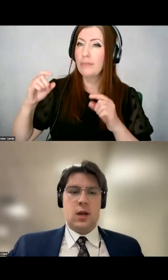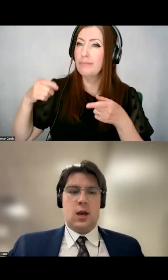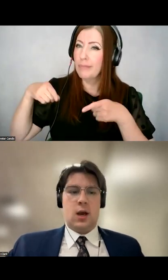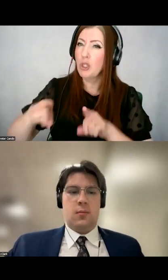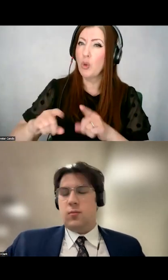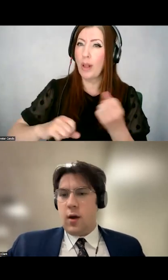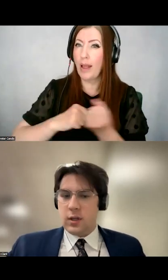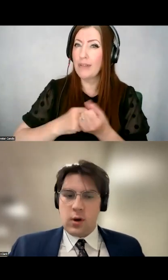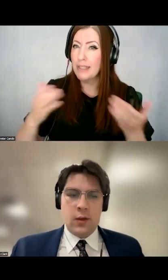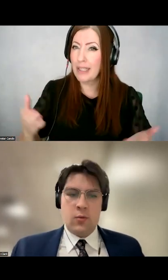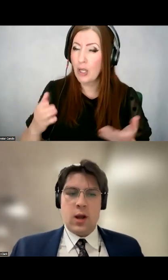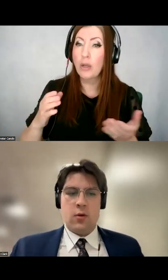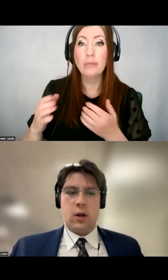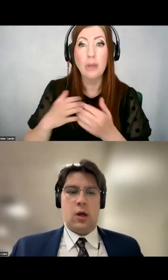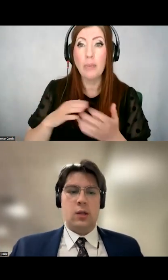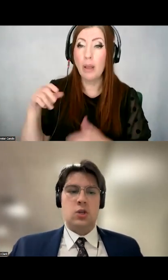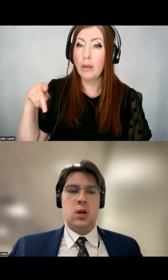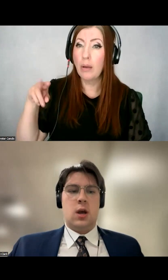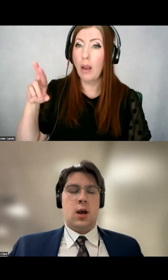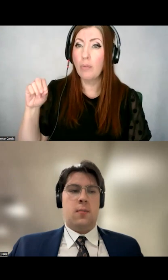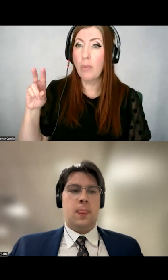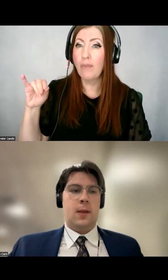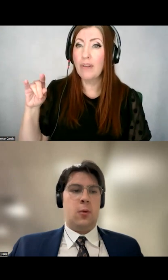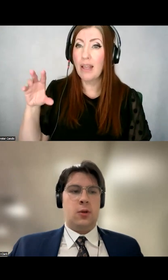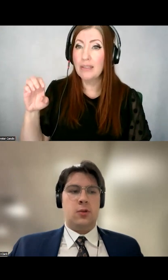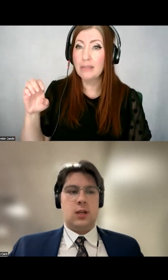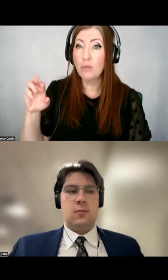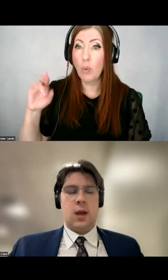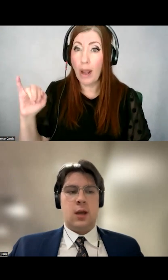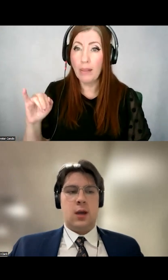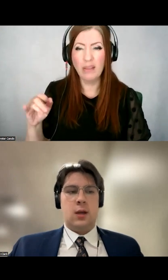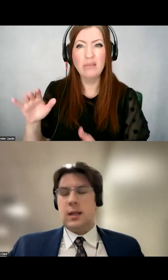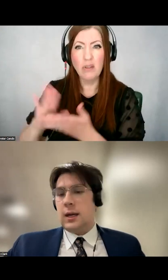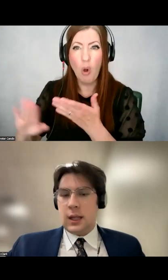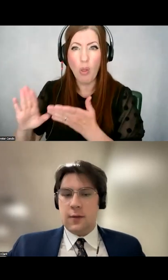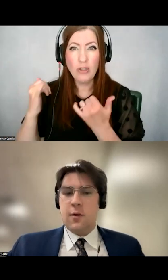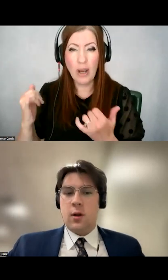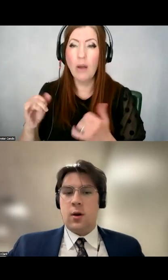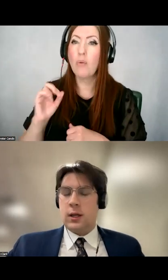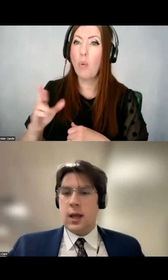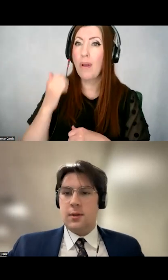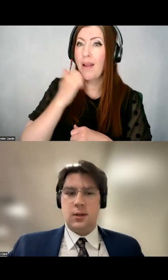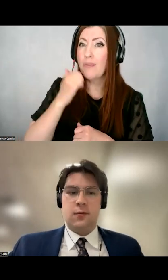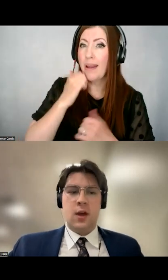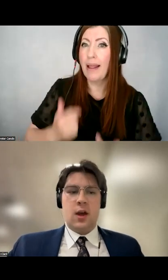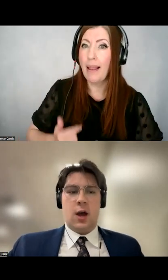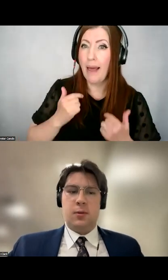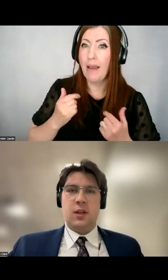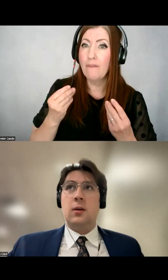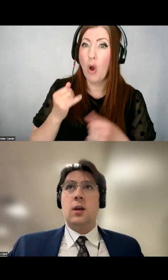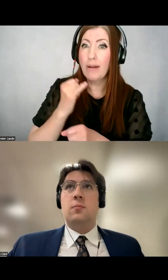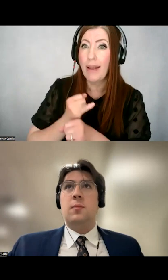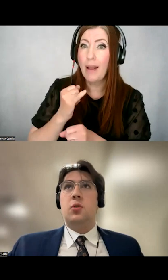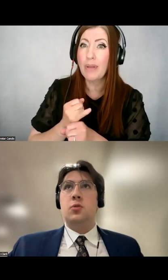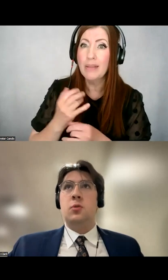it's in Providence, Rhode Island, where I now go to college, or whether it's just in my day-to-day life on campus, of